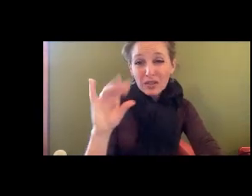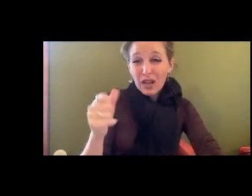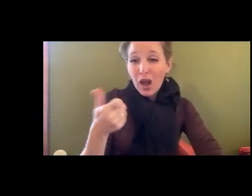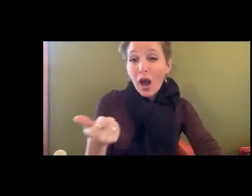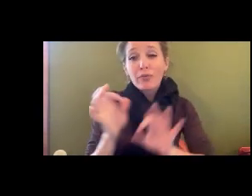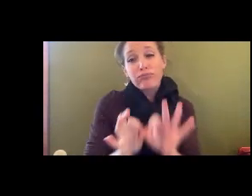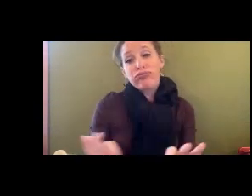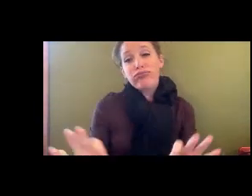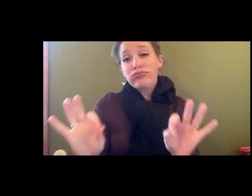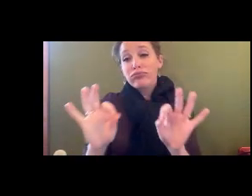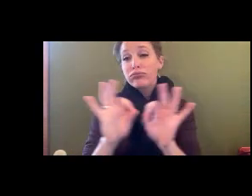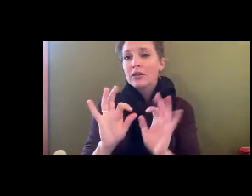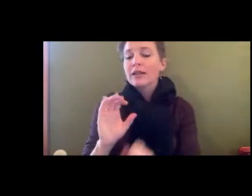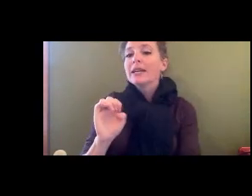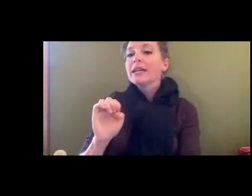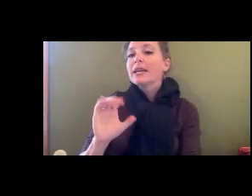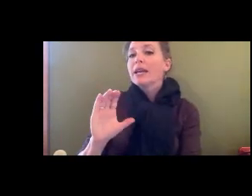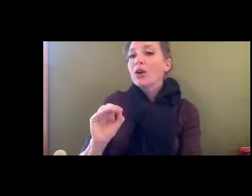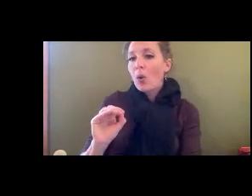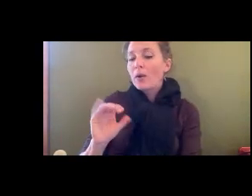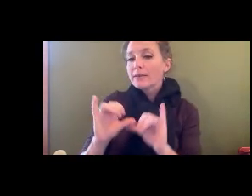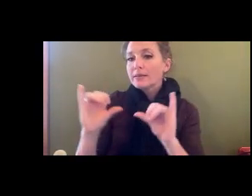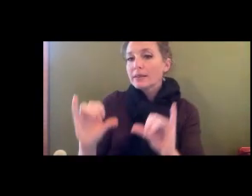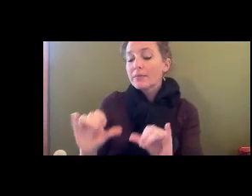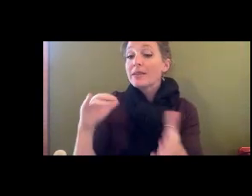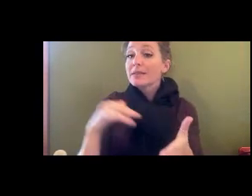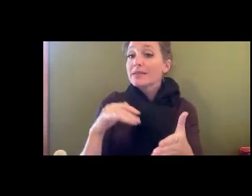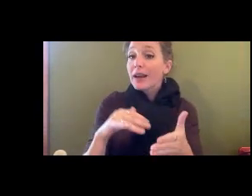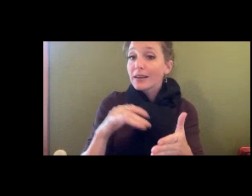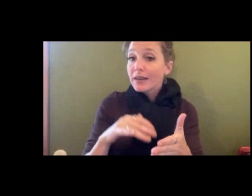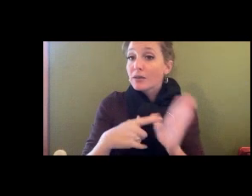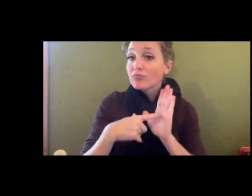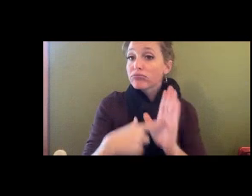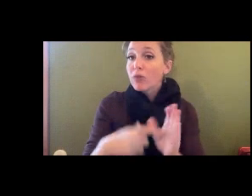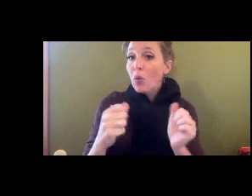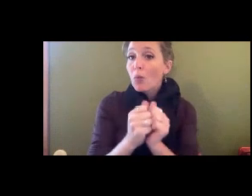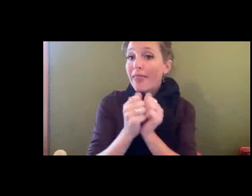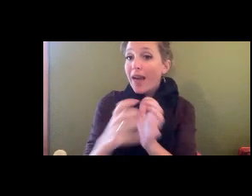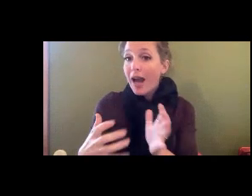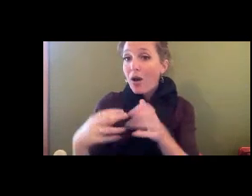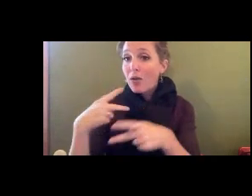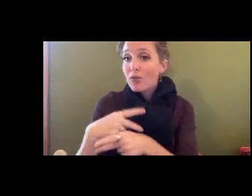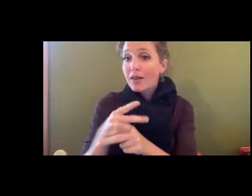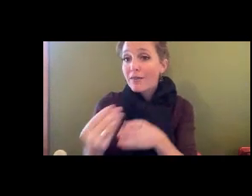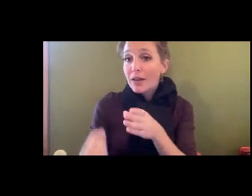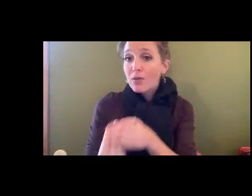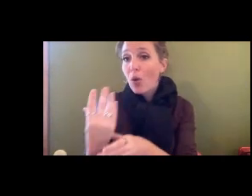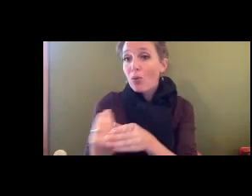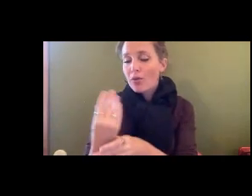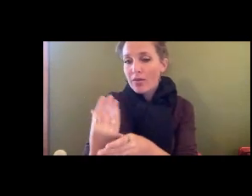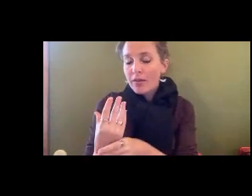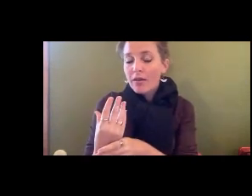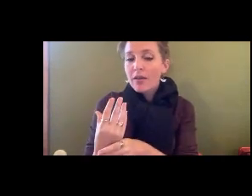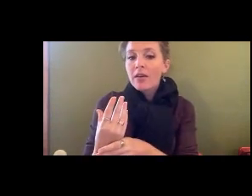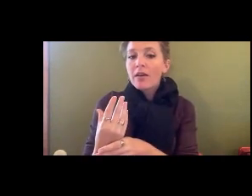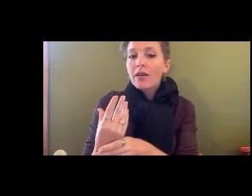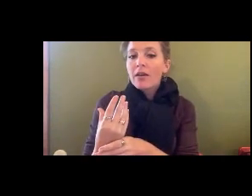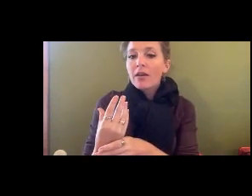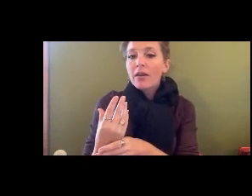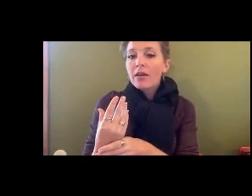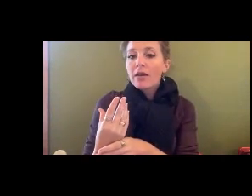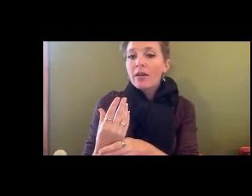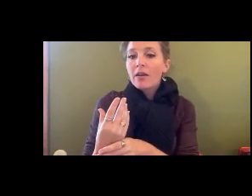ecosystems. The study found that without productivity growth, that we would require the use of